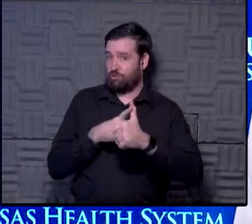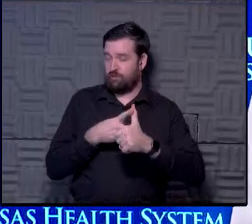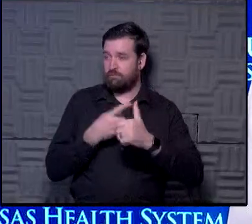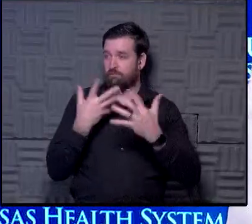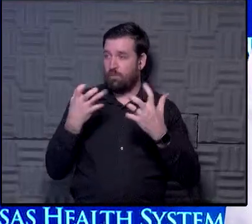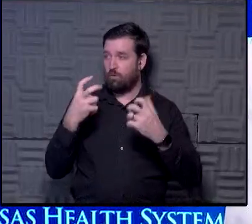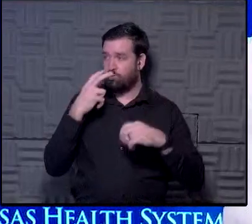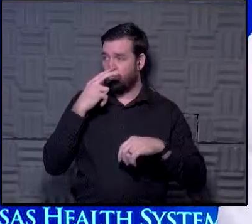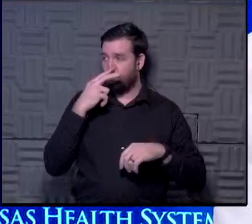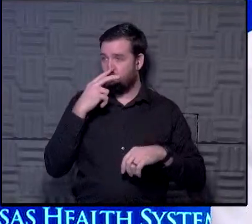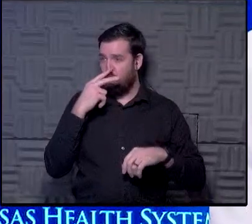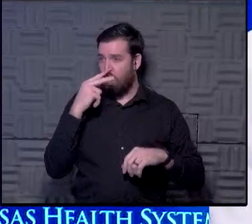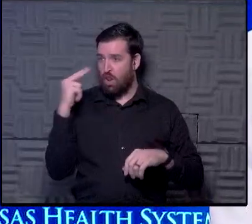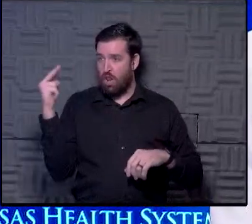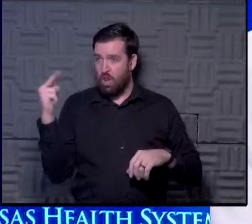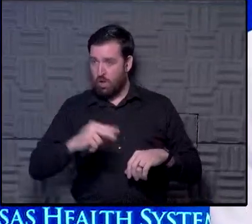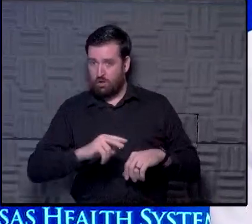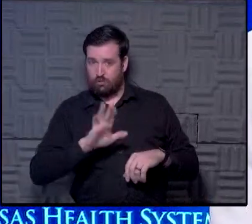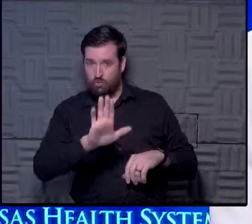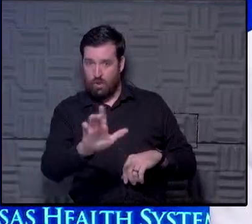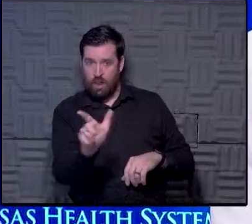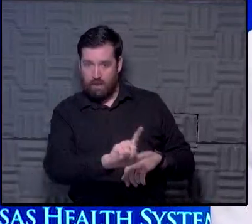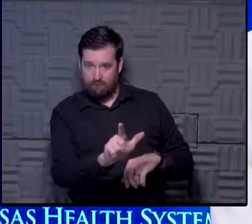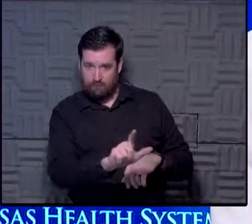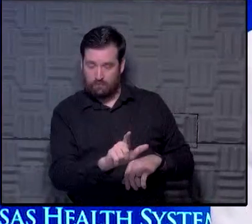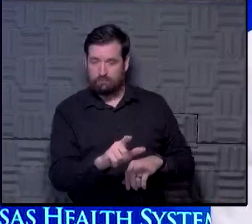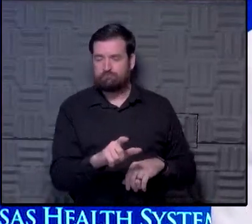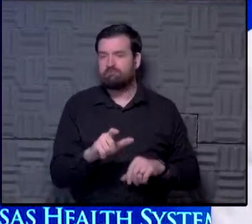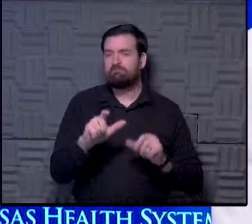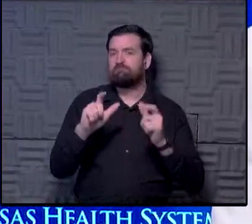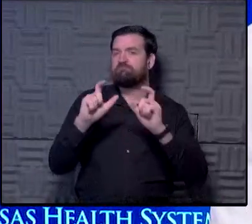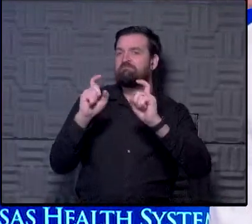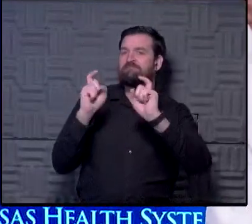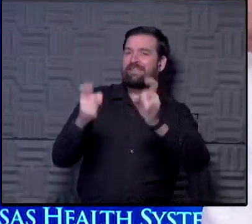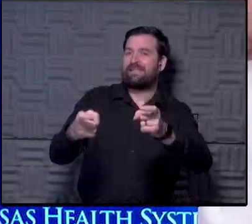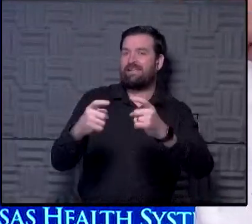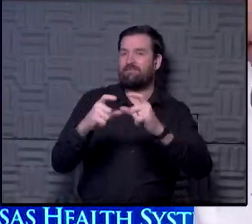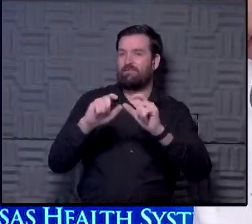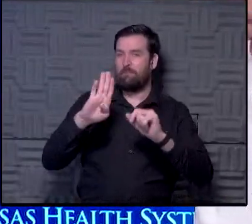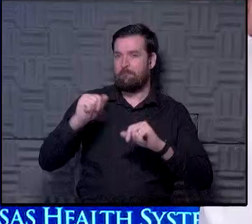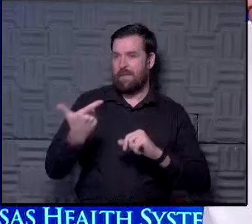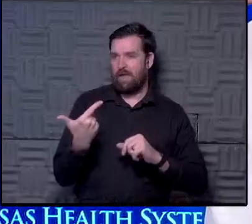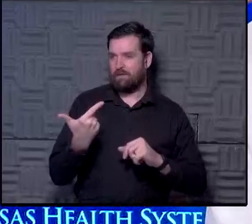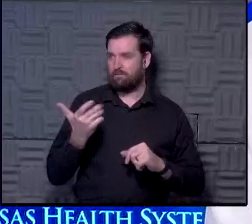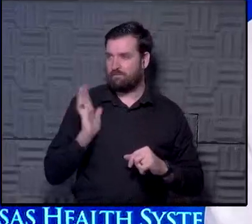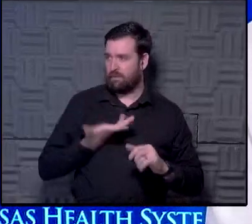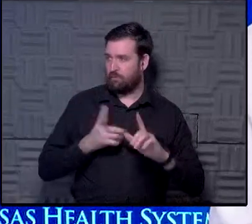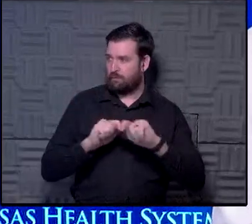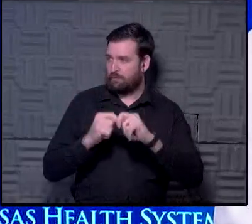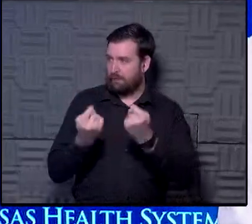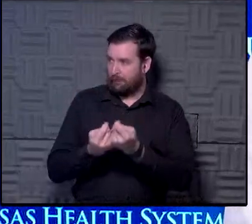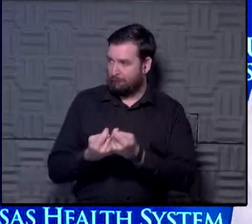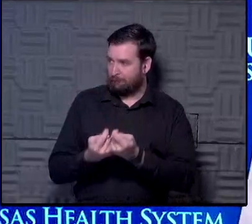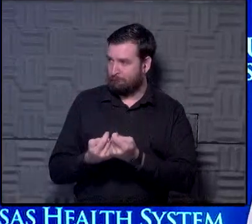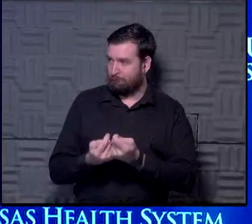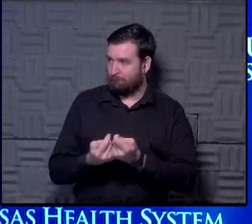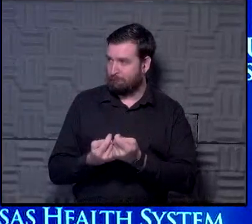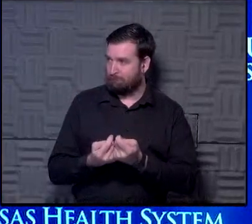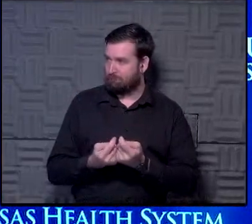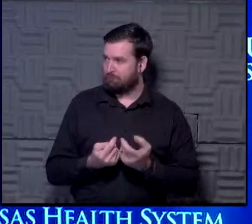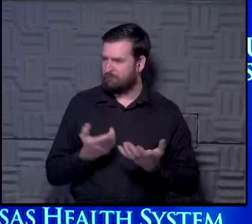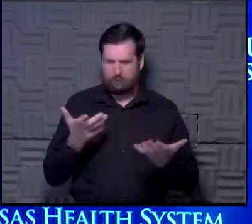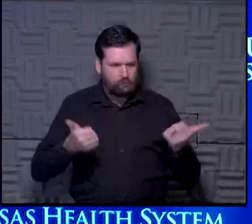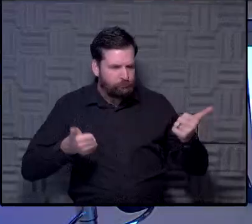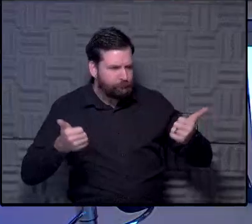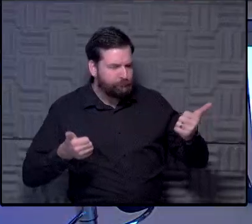that, I want you to look to your left, and there's a little gift bag sitting there. Our team wanted to. That's left. There we go. I couldn't figure out which